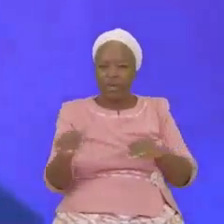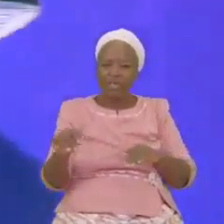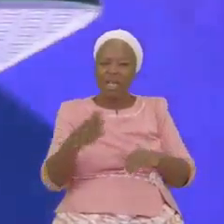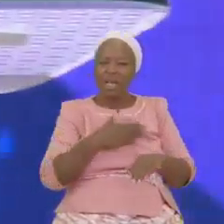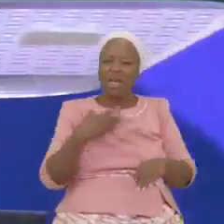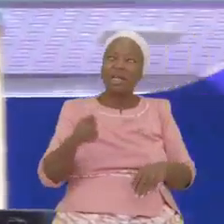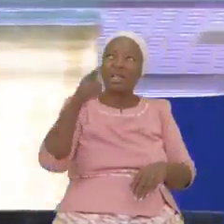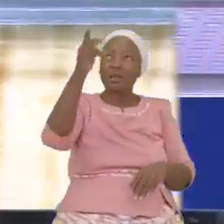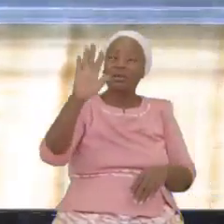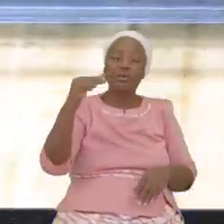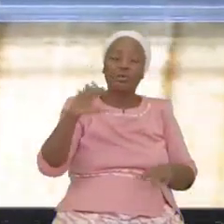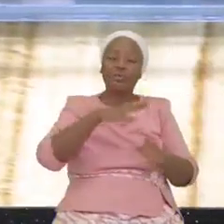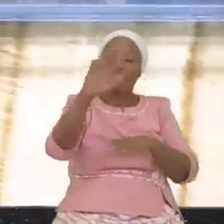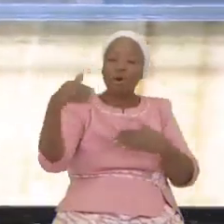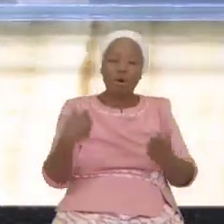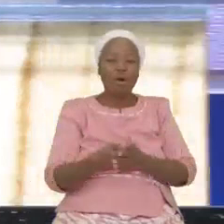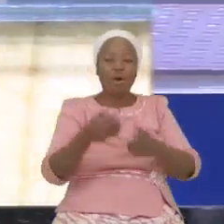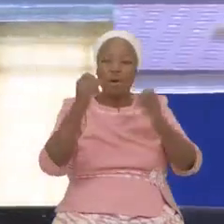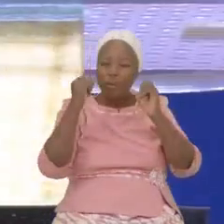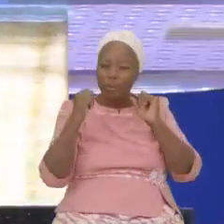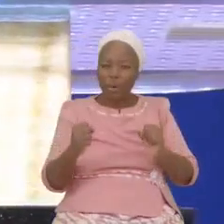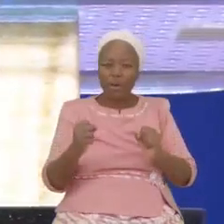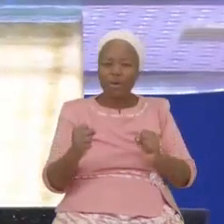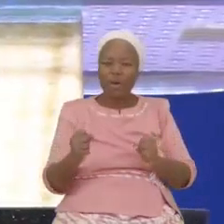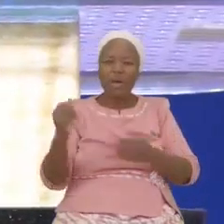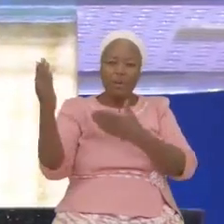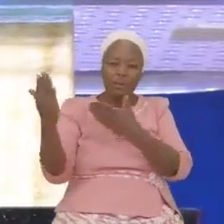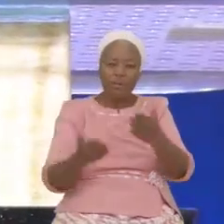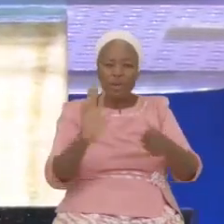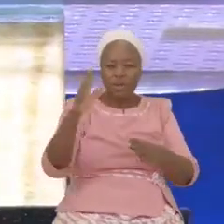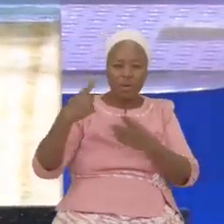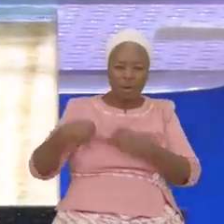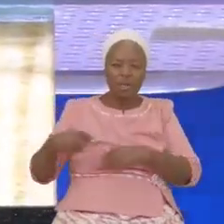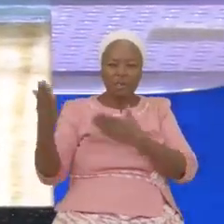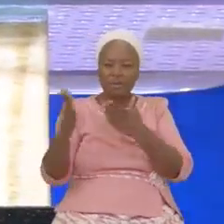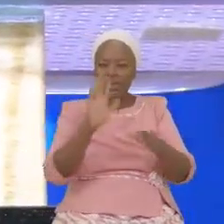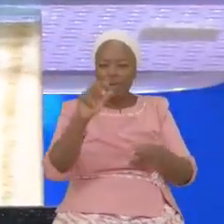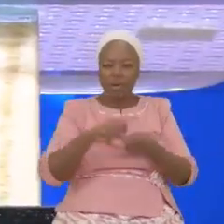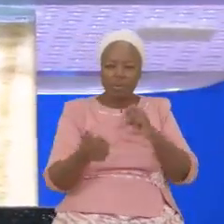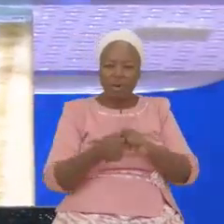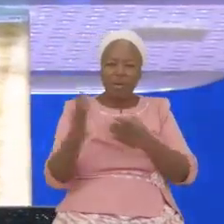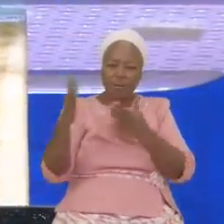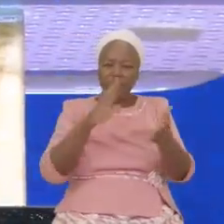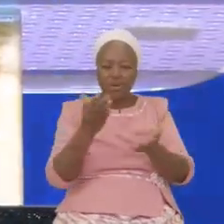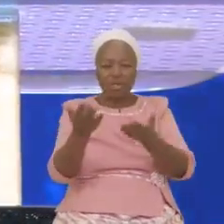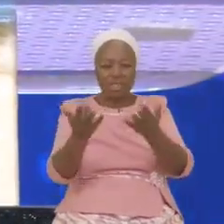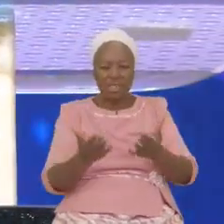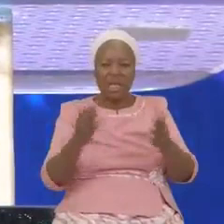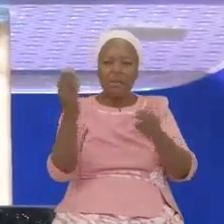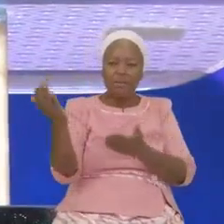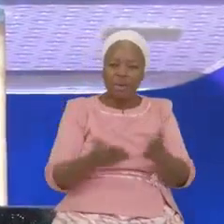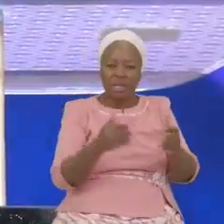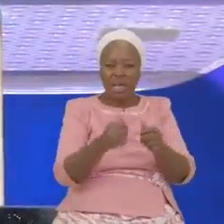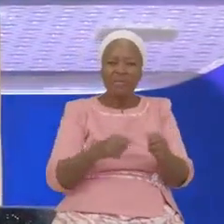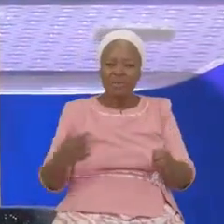the God of all power. Bring your heart, bring your problem, bring your desires, bring